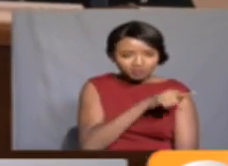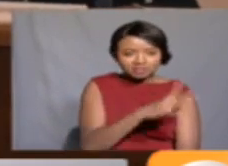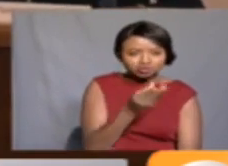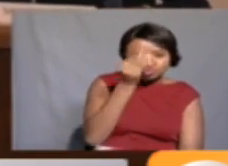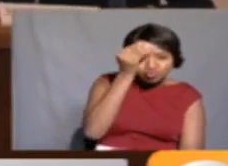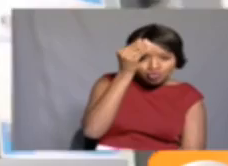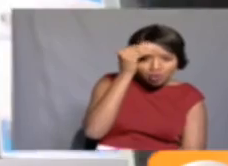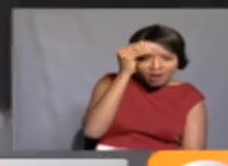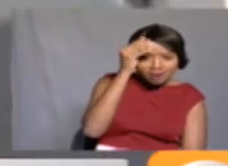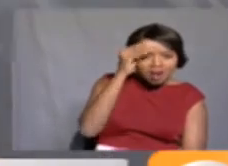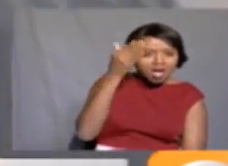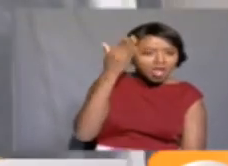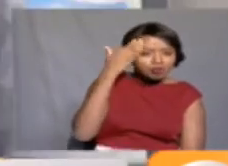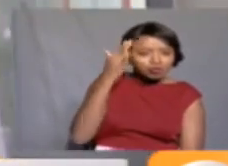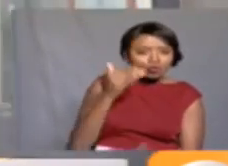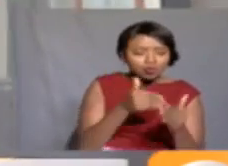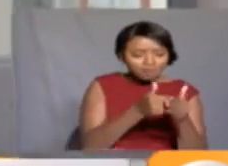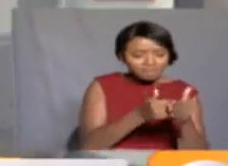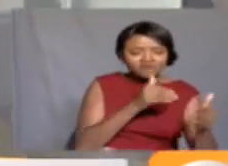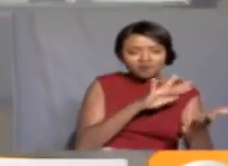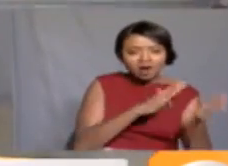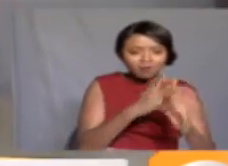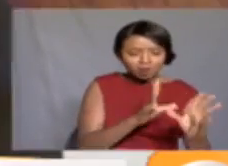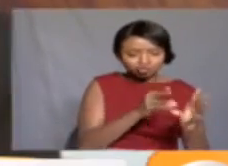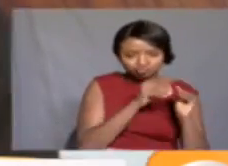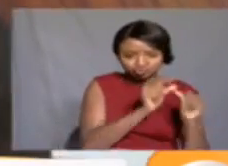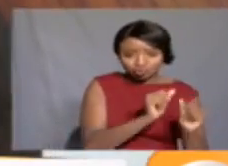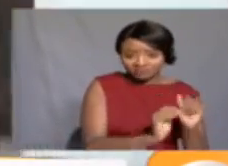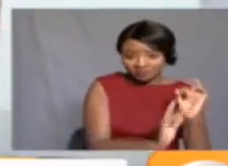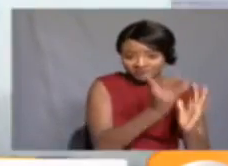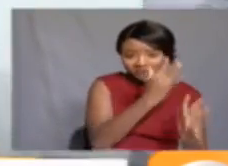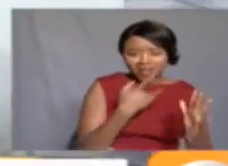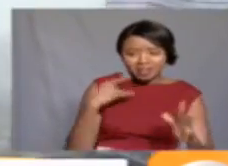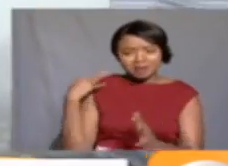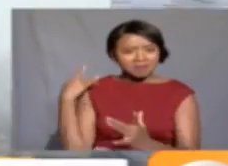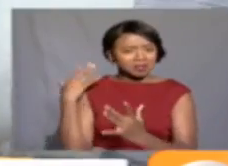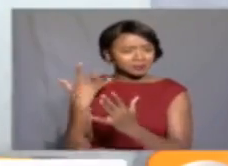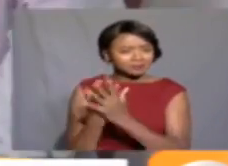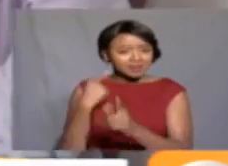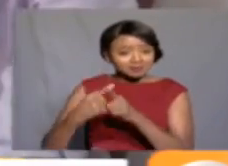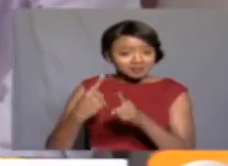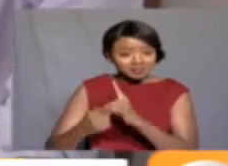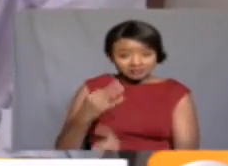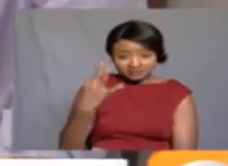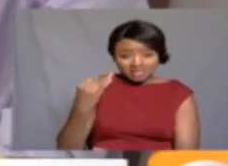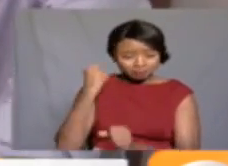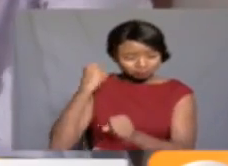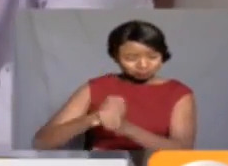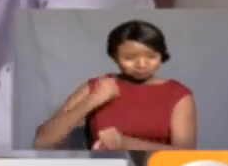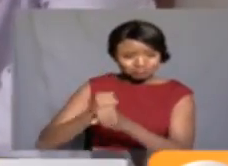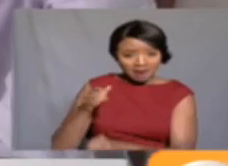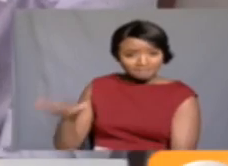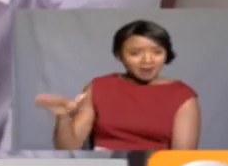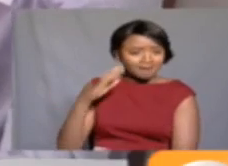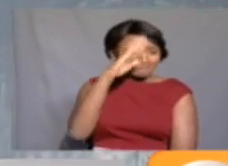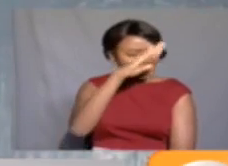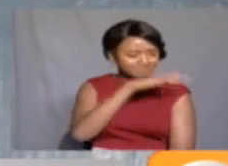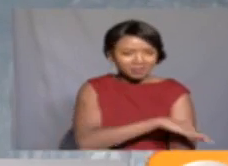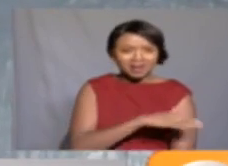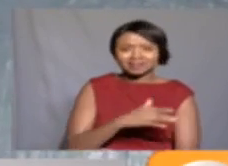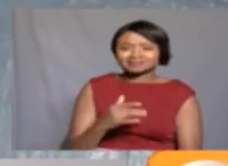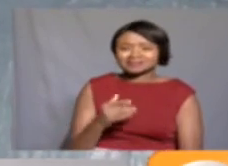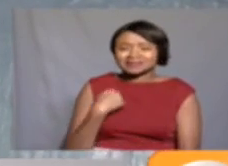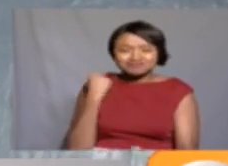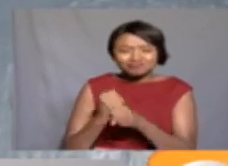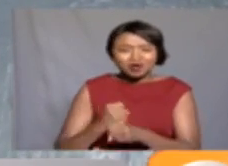detection system. He has been working on it tirelessly for the past 3 years, from morning to evening in this small